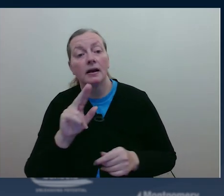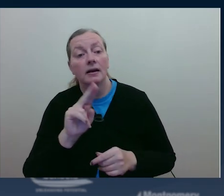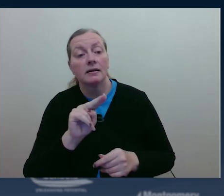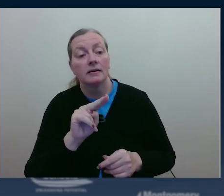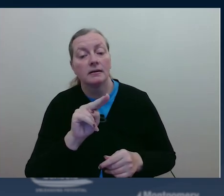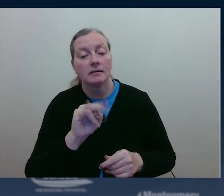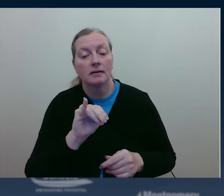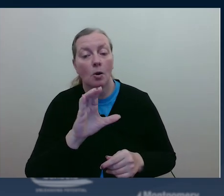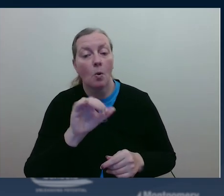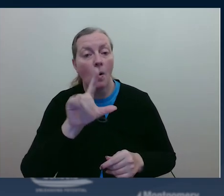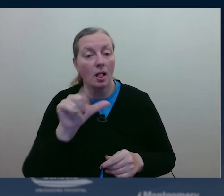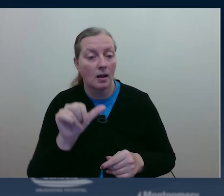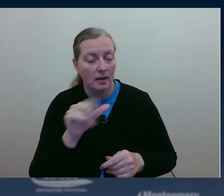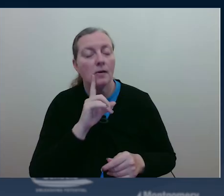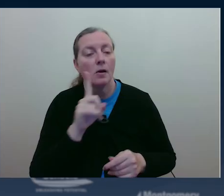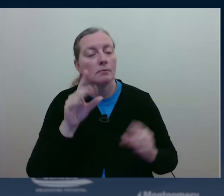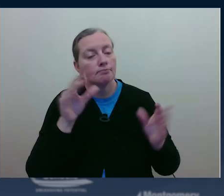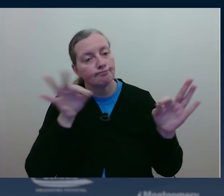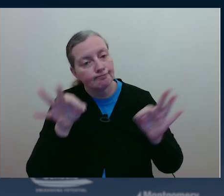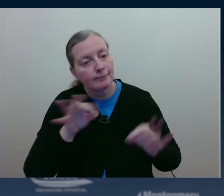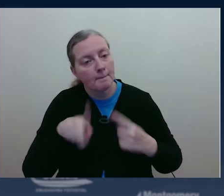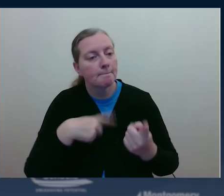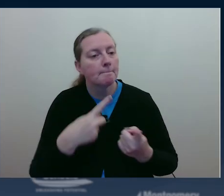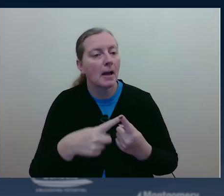medical science and healthcare pathway.